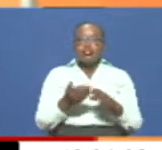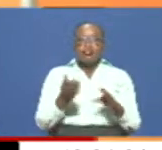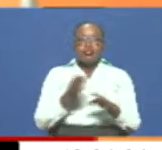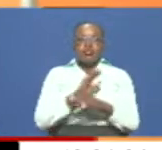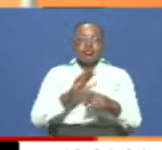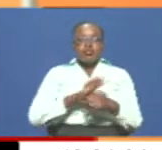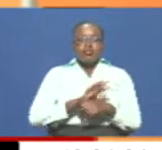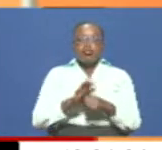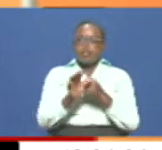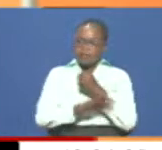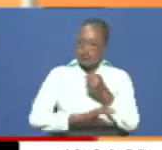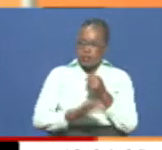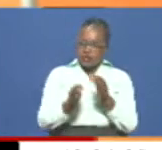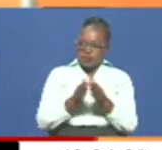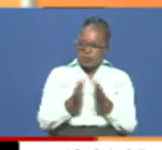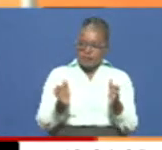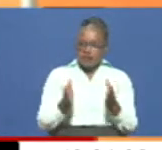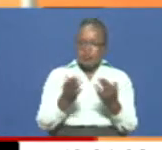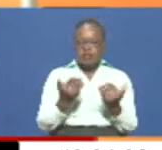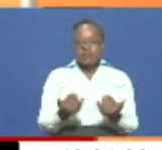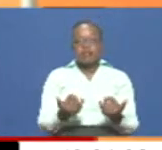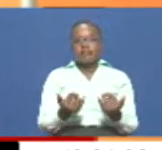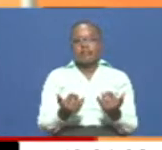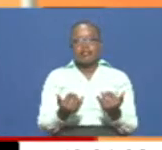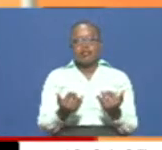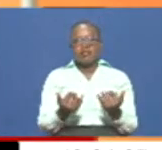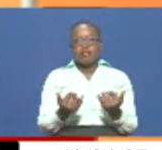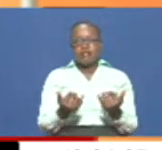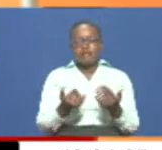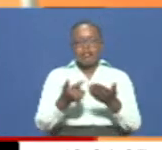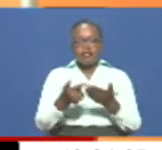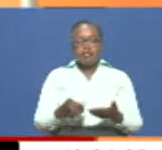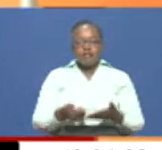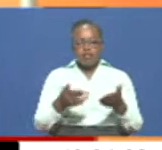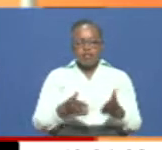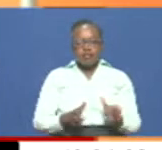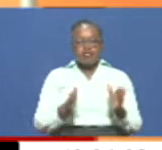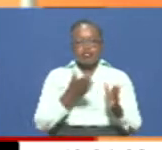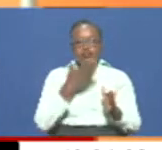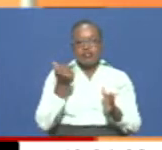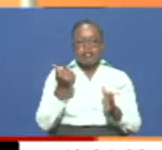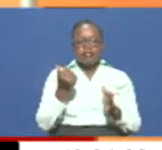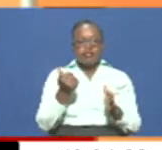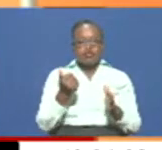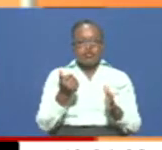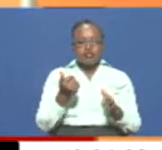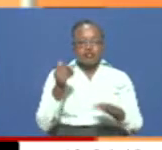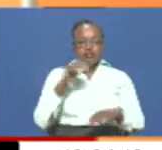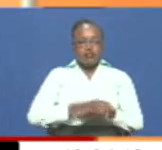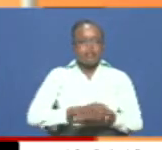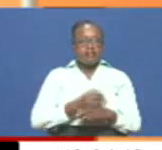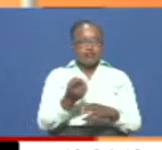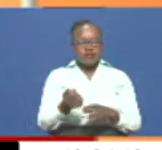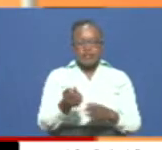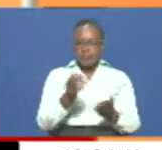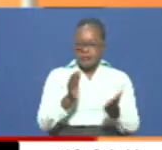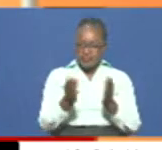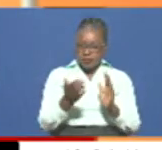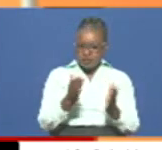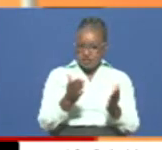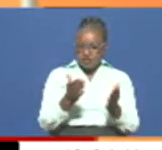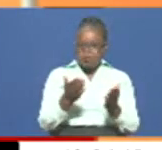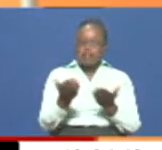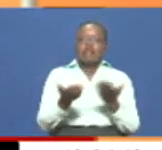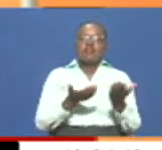opened up, unlike now. So discussing strategies on how to get small, medium enterprises back